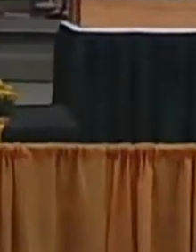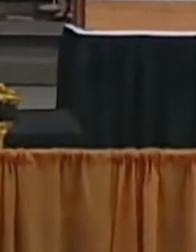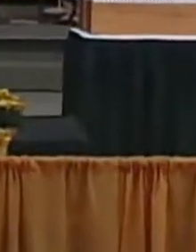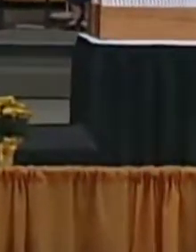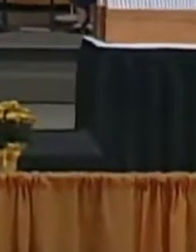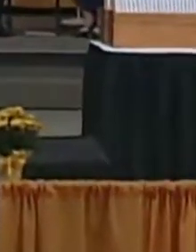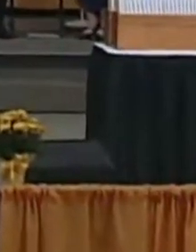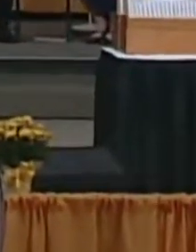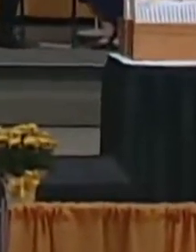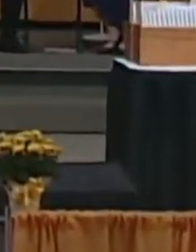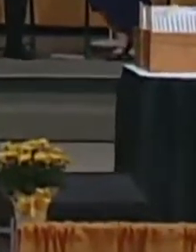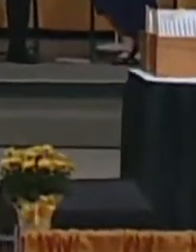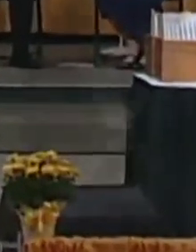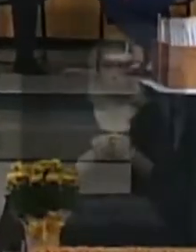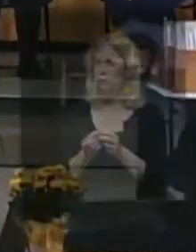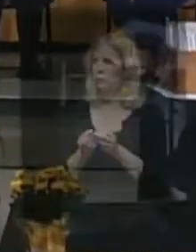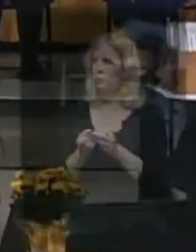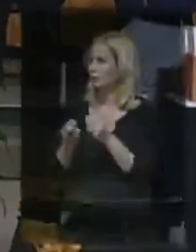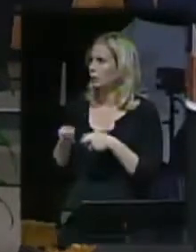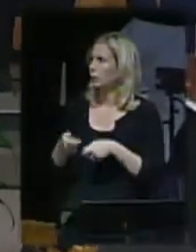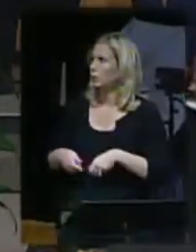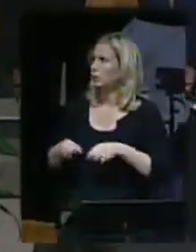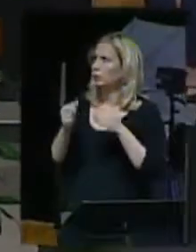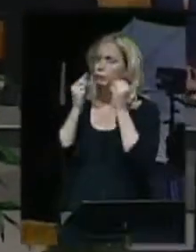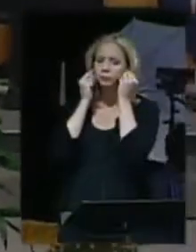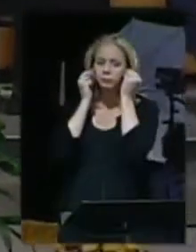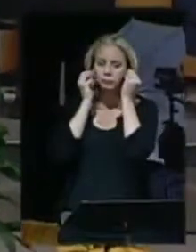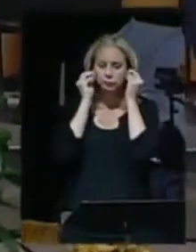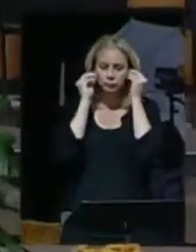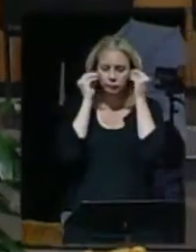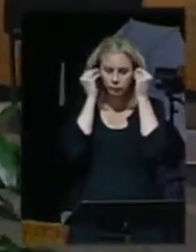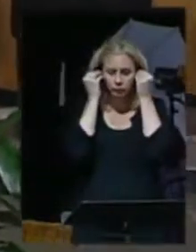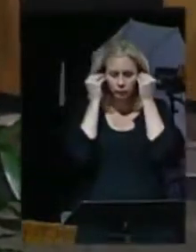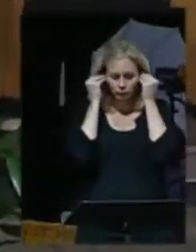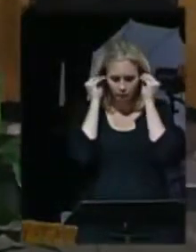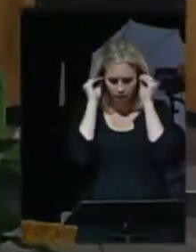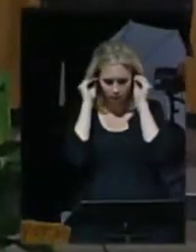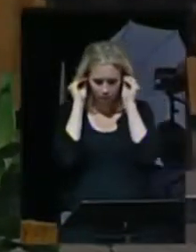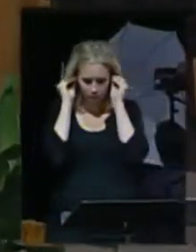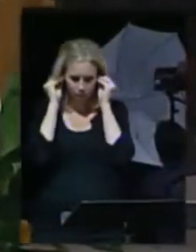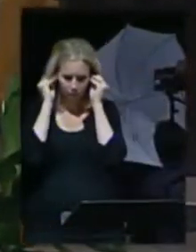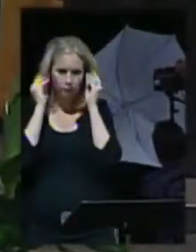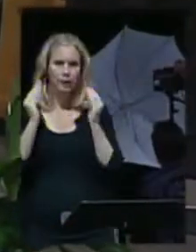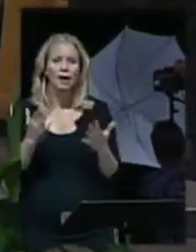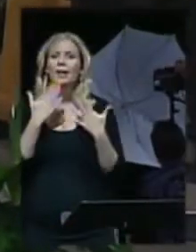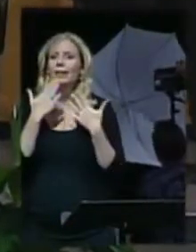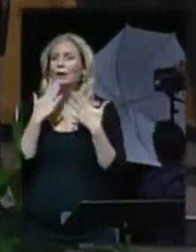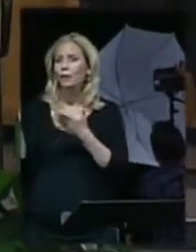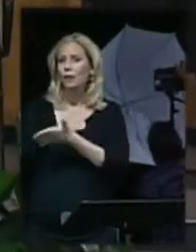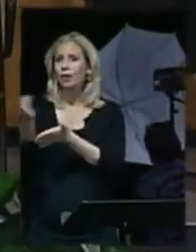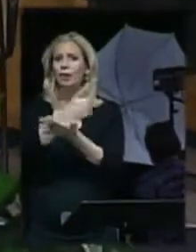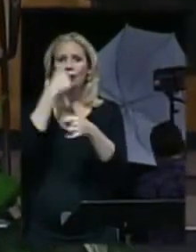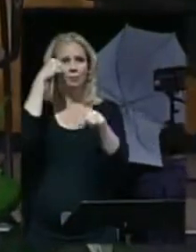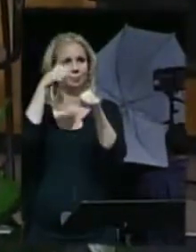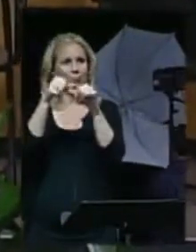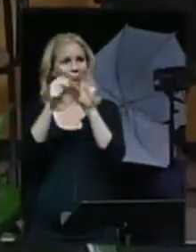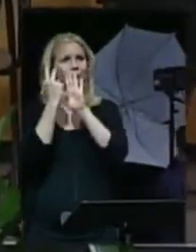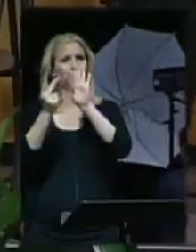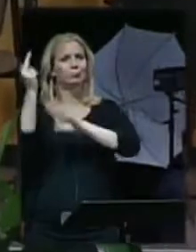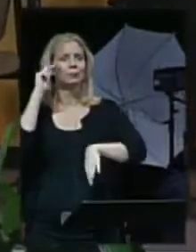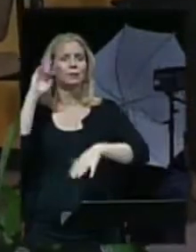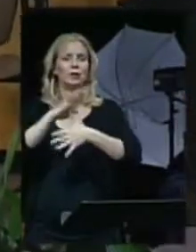Thank you, Mrs. Robinson and students, for collecting and sharing those memories from our senior year. Now, it is my pleasure to introduce